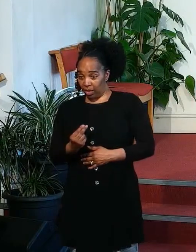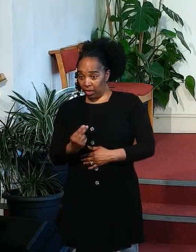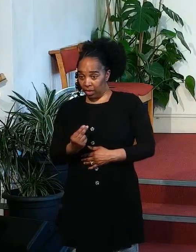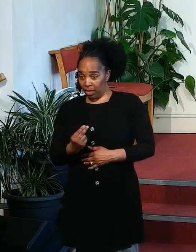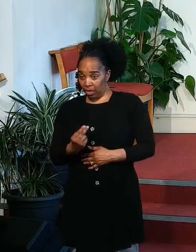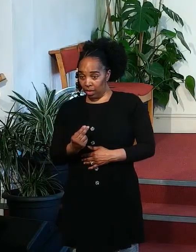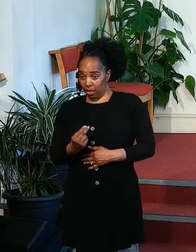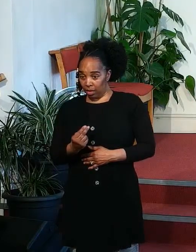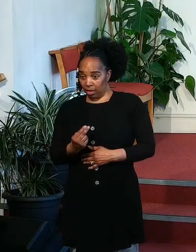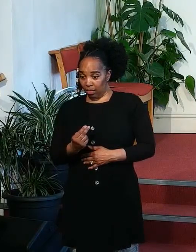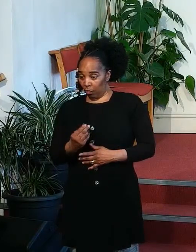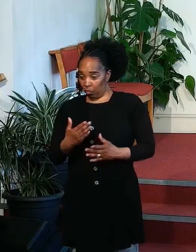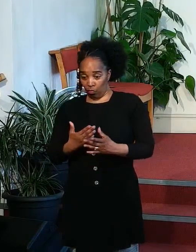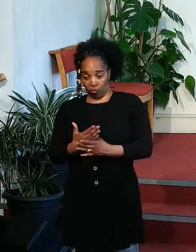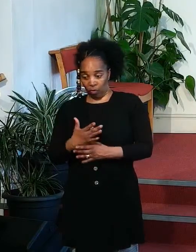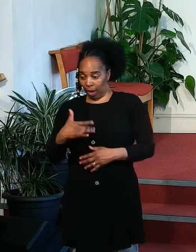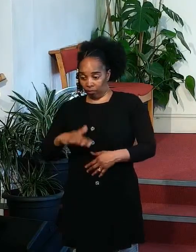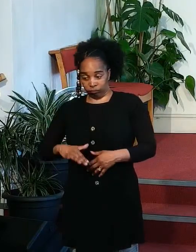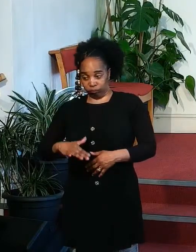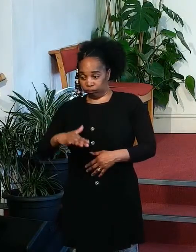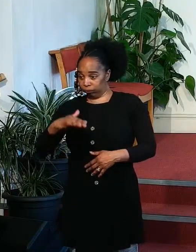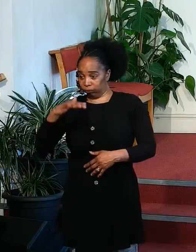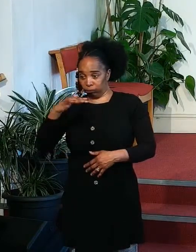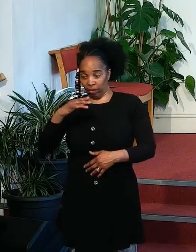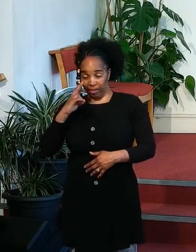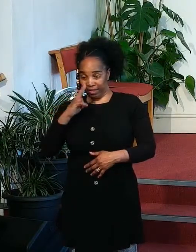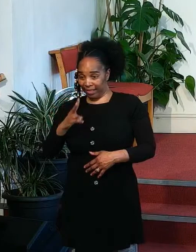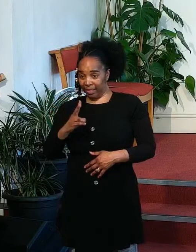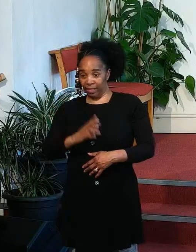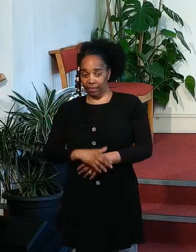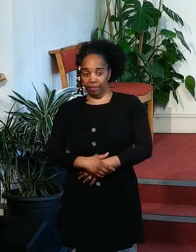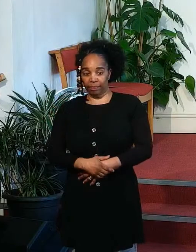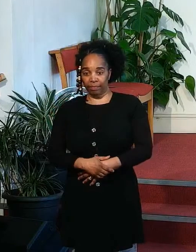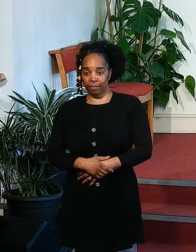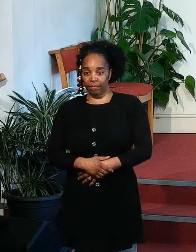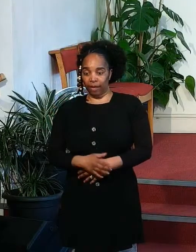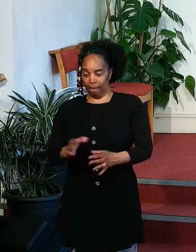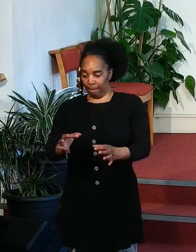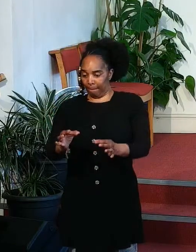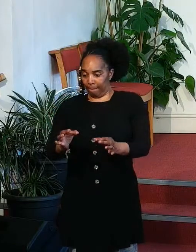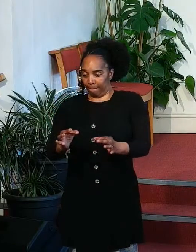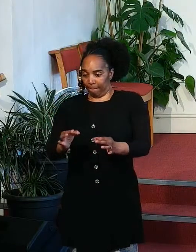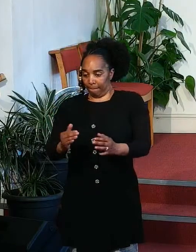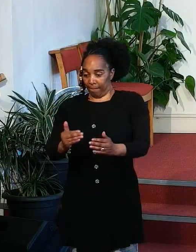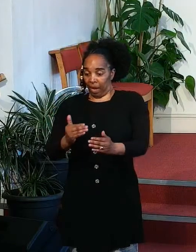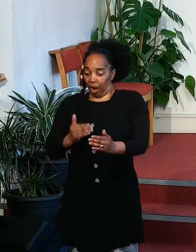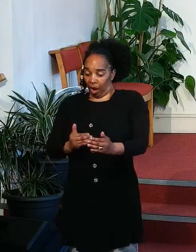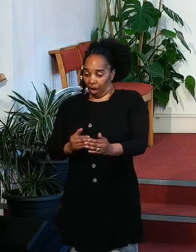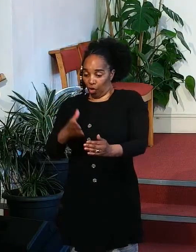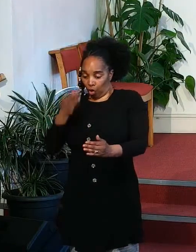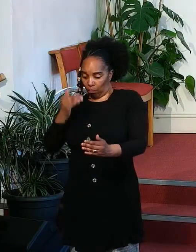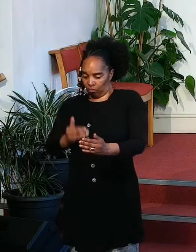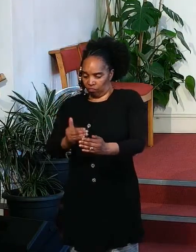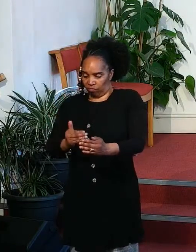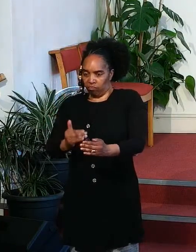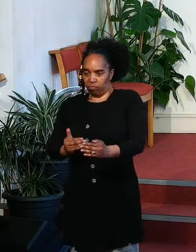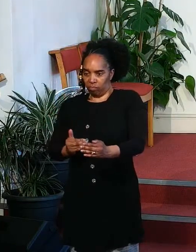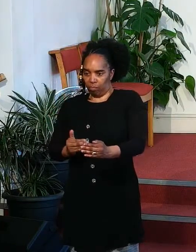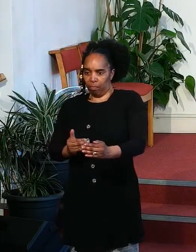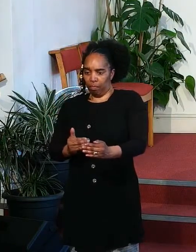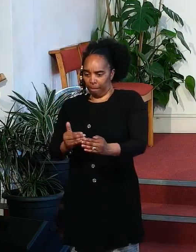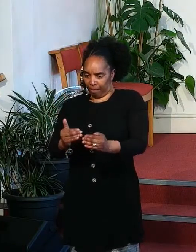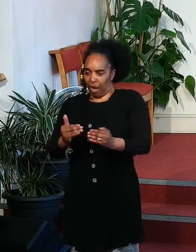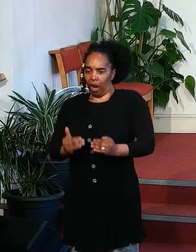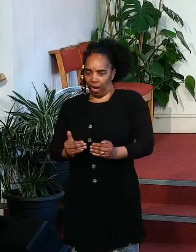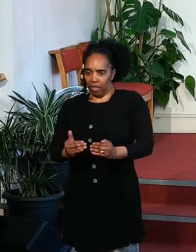it has a feature throughout your adult life. You are a little bit behind in terms of learning. Some people can actually,